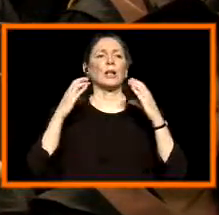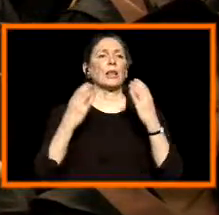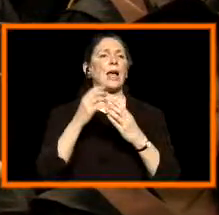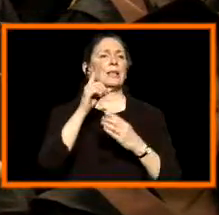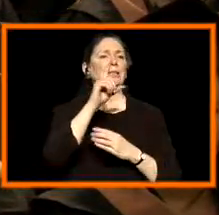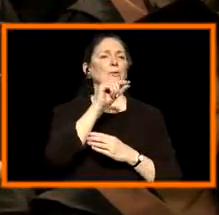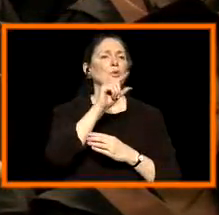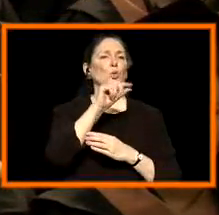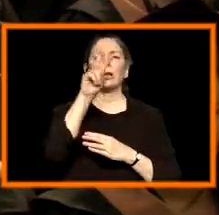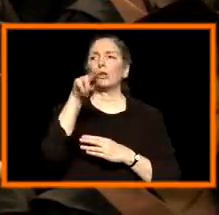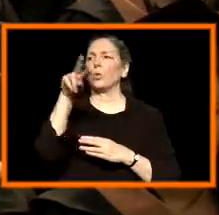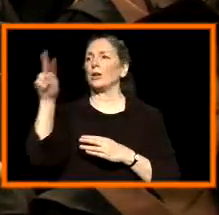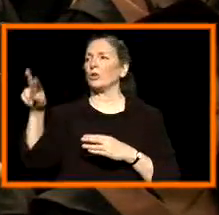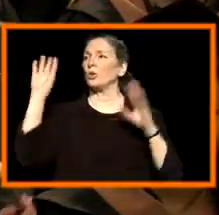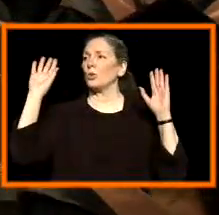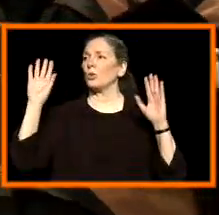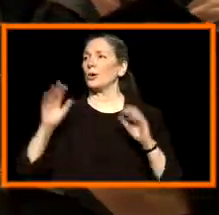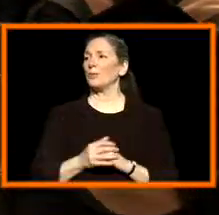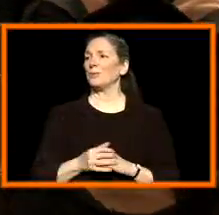of 2022.